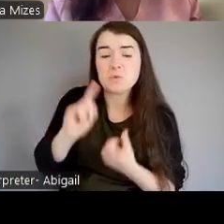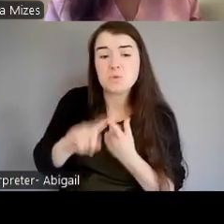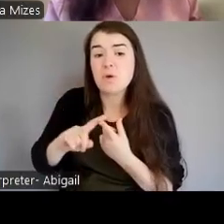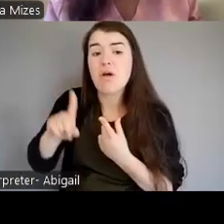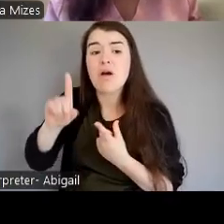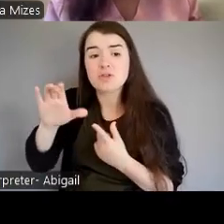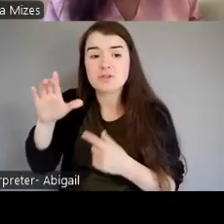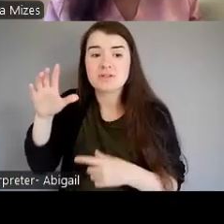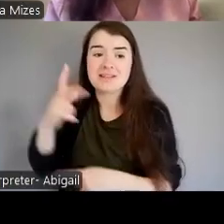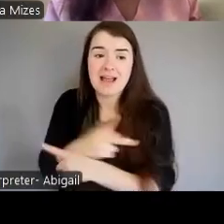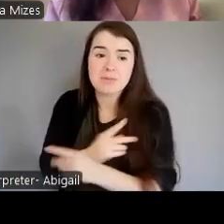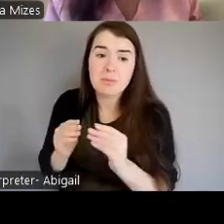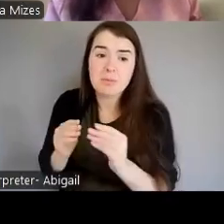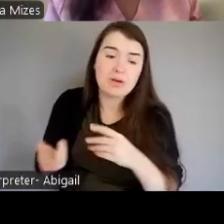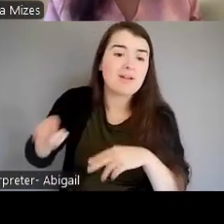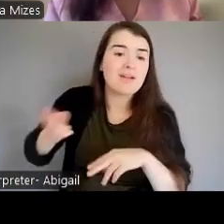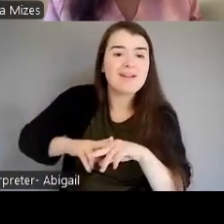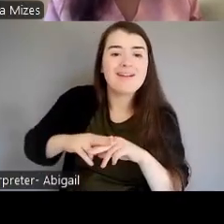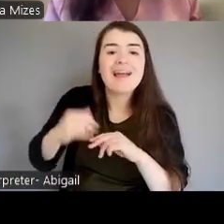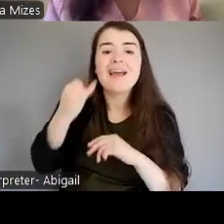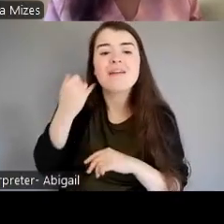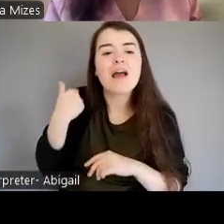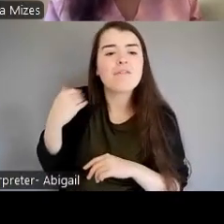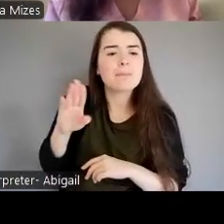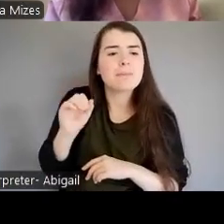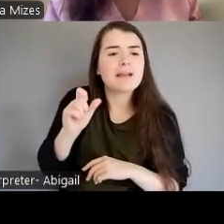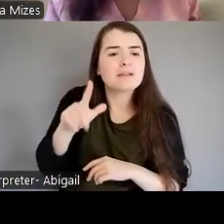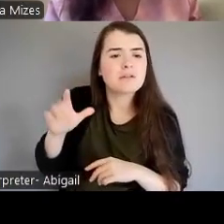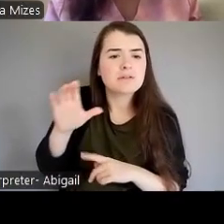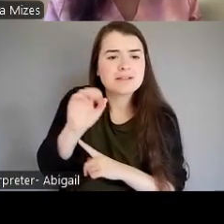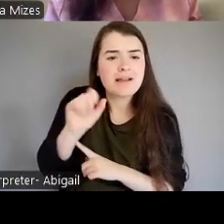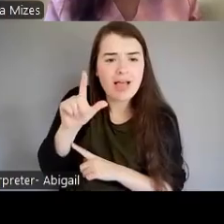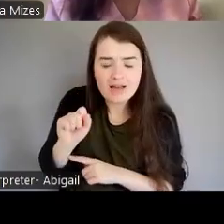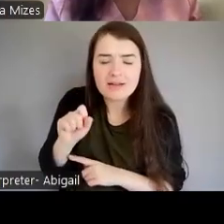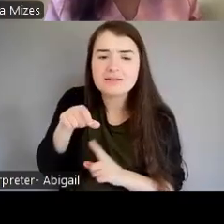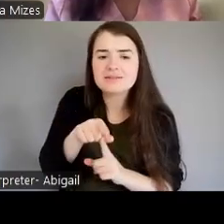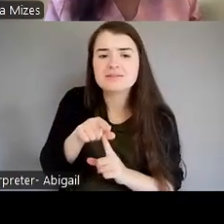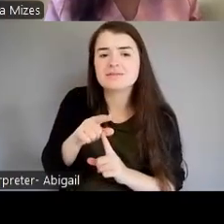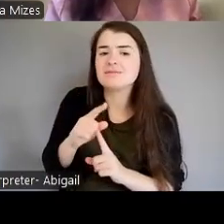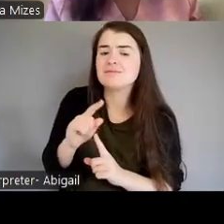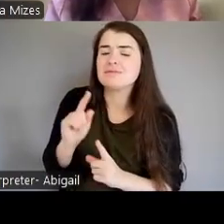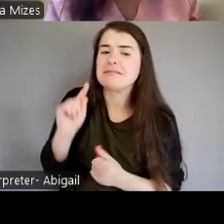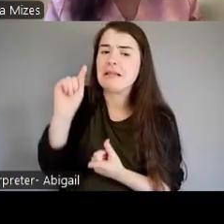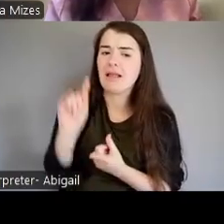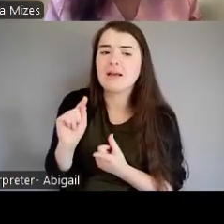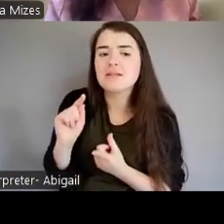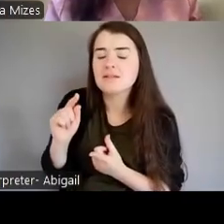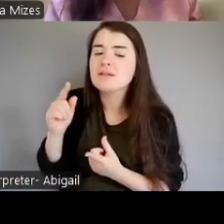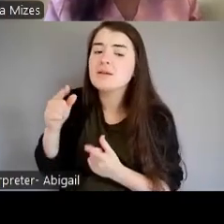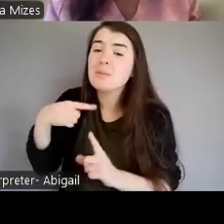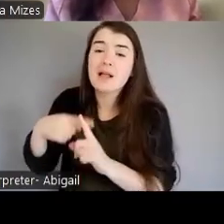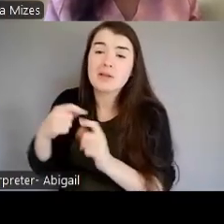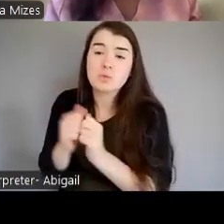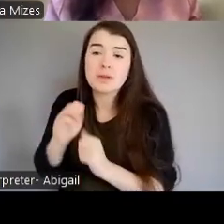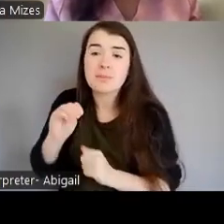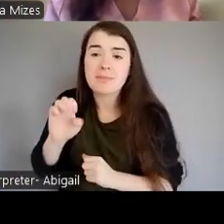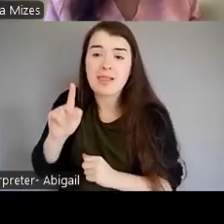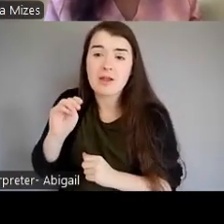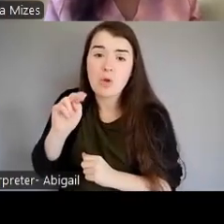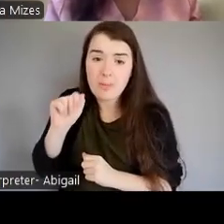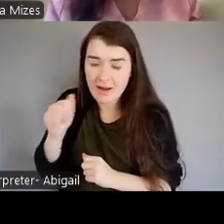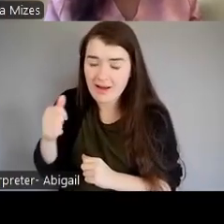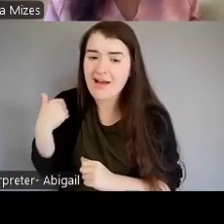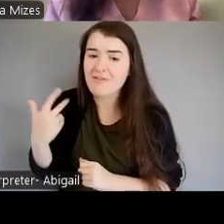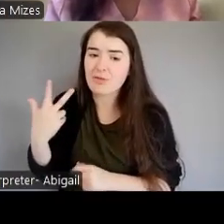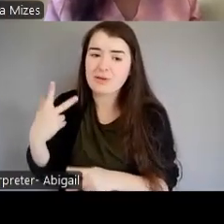is about 10 to 15 times higher, and melanoma is about 2 to 3 times higher. So it's definitely important for these patients to get